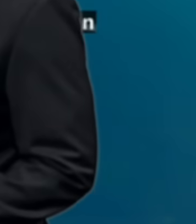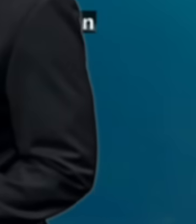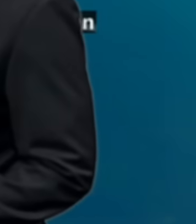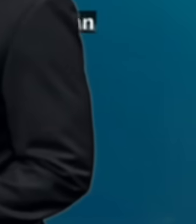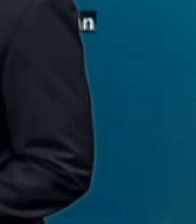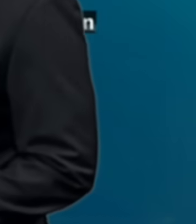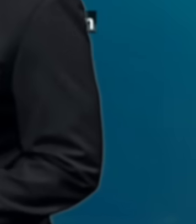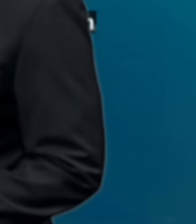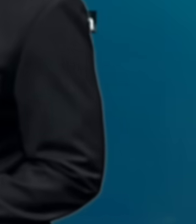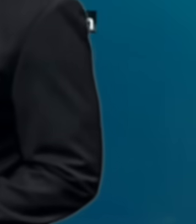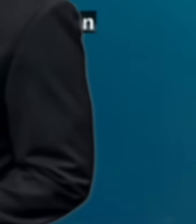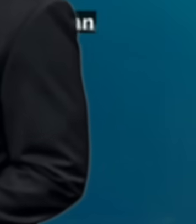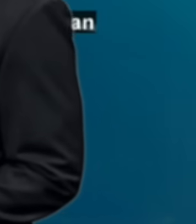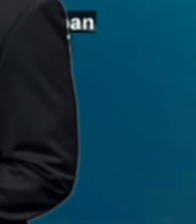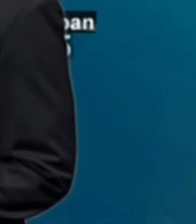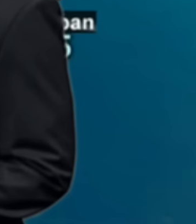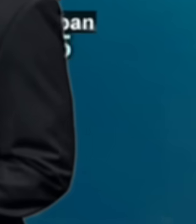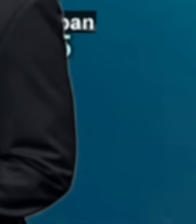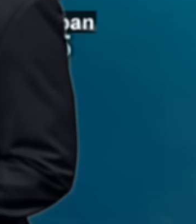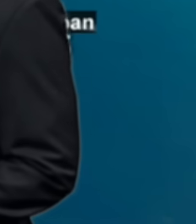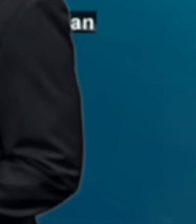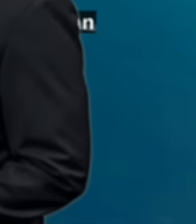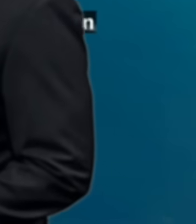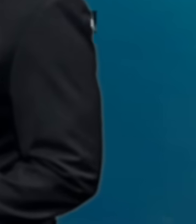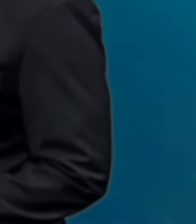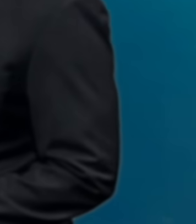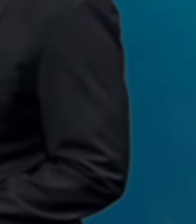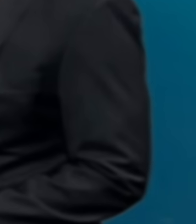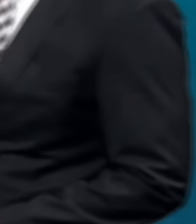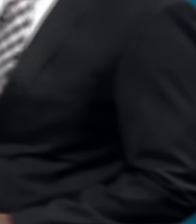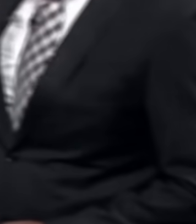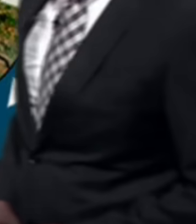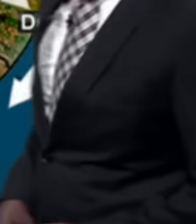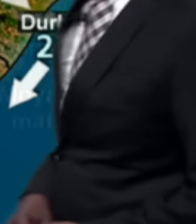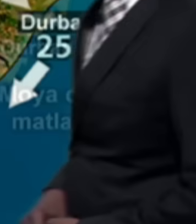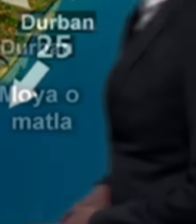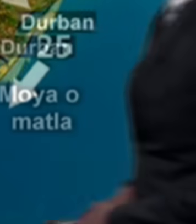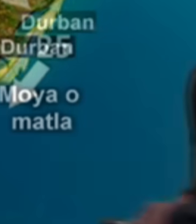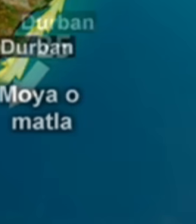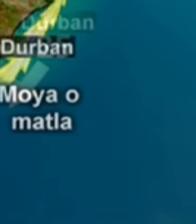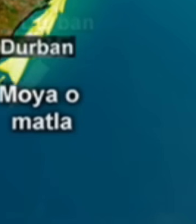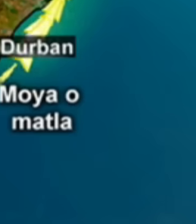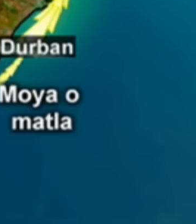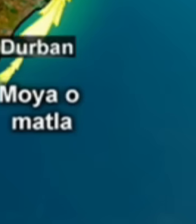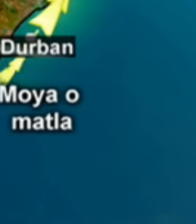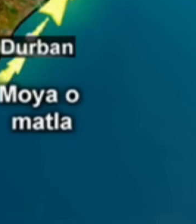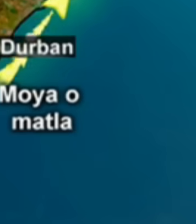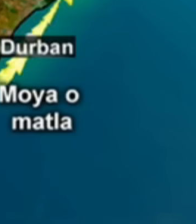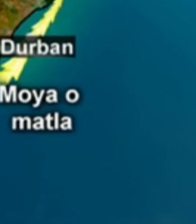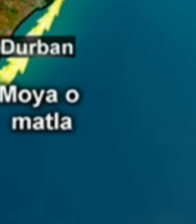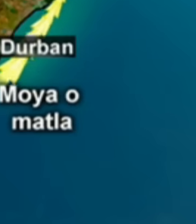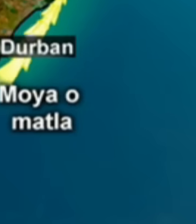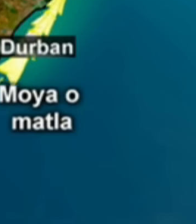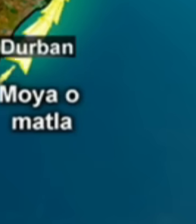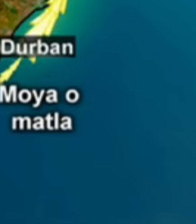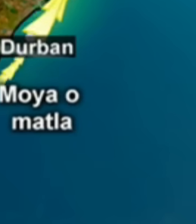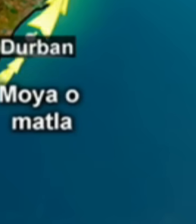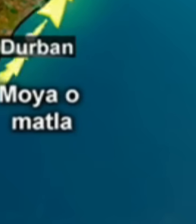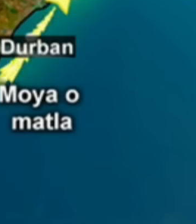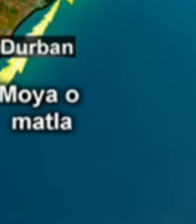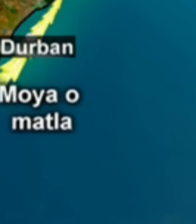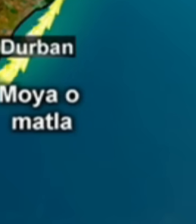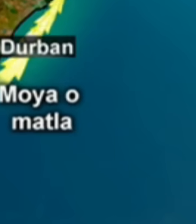shebile ka haro o kapa boprima ho tla jwala ka Springbok o tla jwala ka haro kapa boprima e tlebele fela maro mona le maneng ba briefly ba se tlhokomedisa hore a re shebile